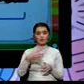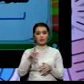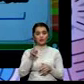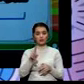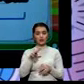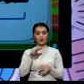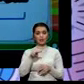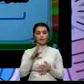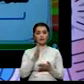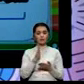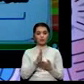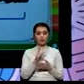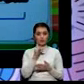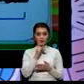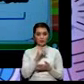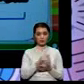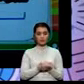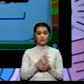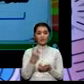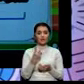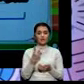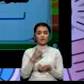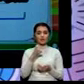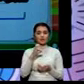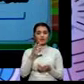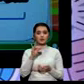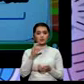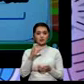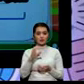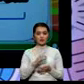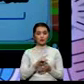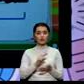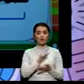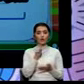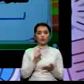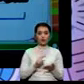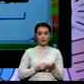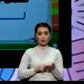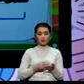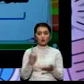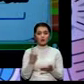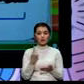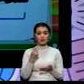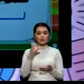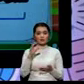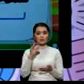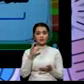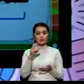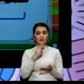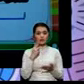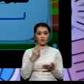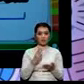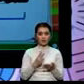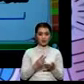45741 litr benzin bor. İkinci sisternada esa noma'lum. Birinchi sisternaga